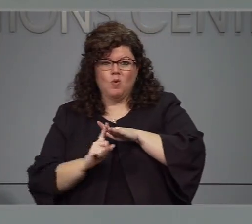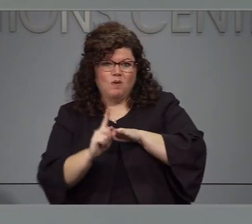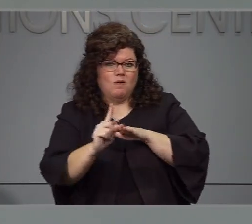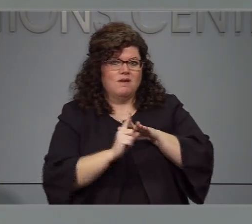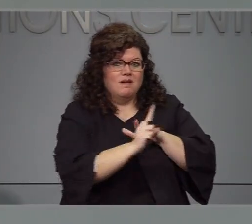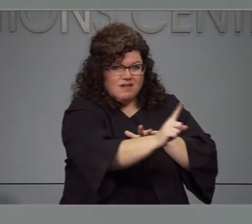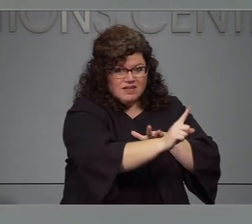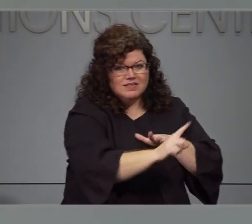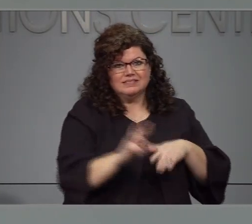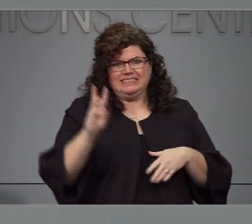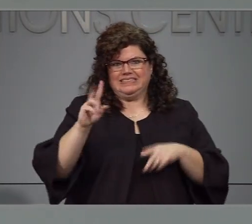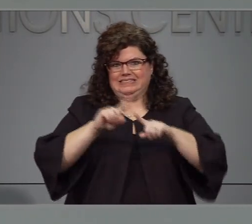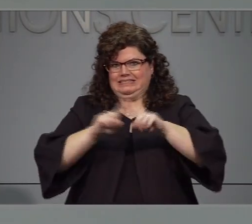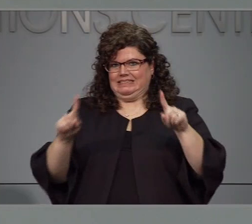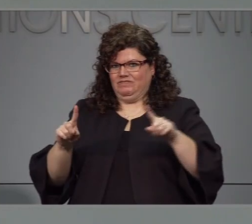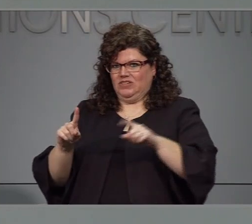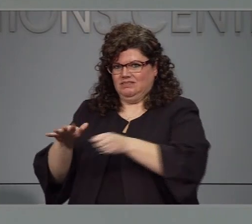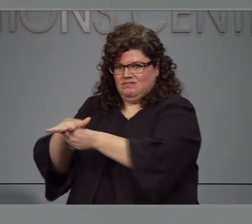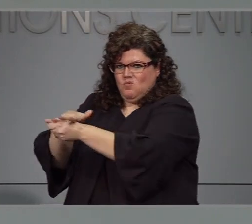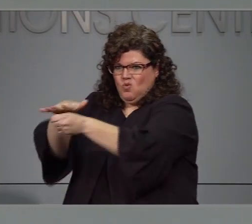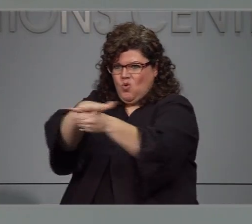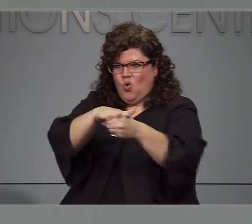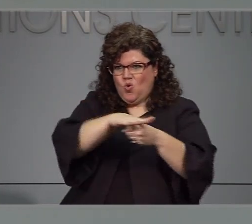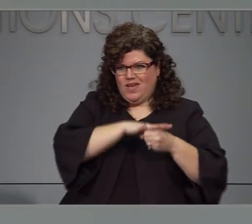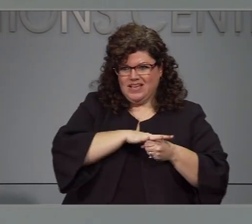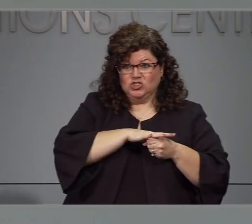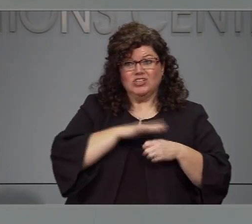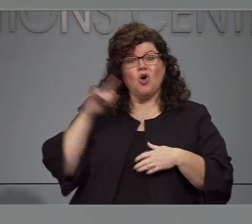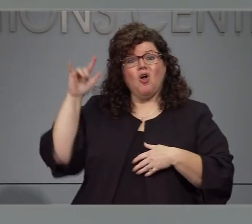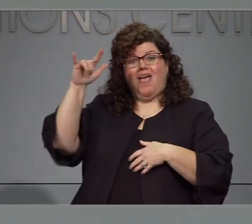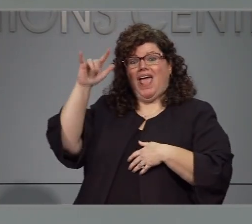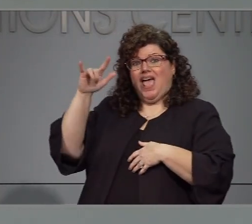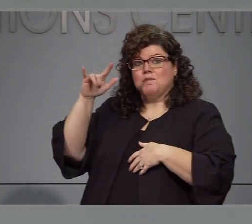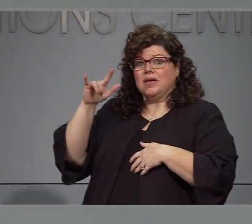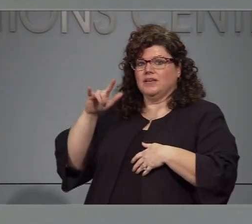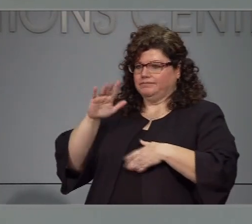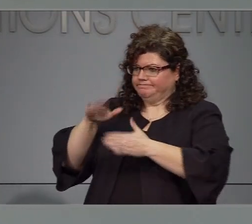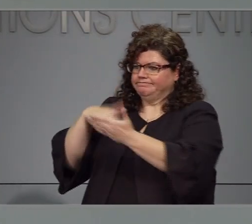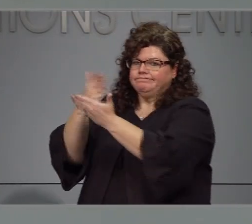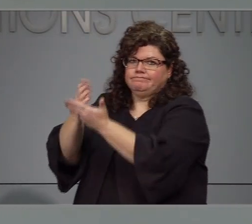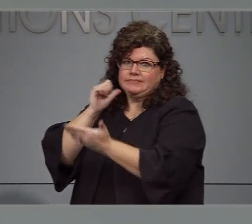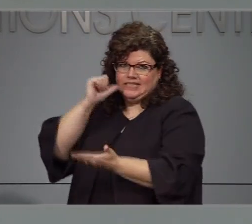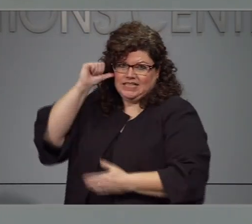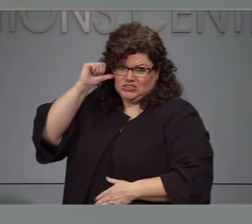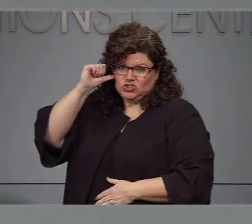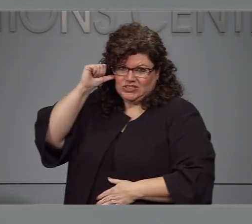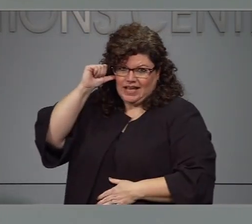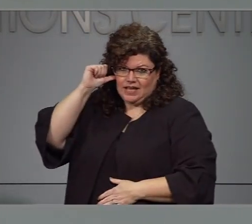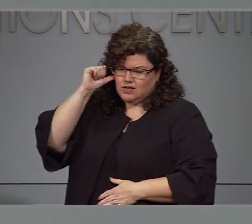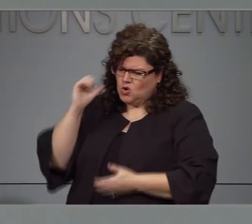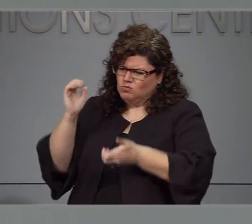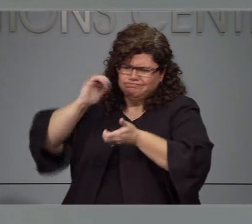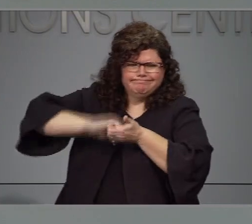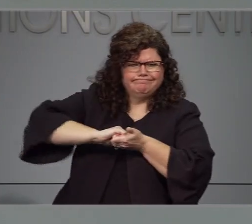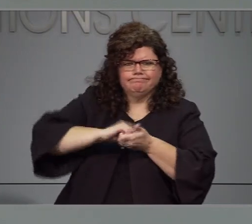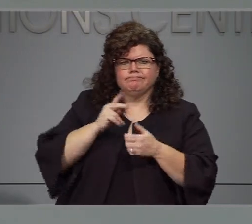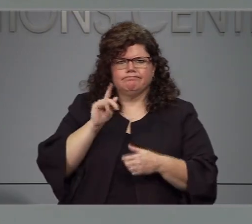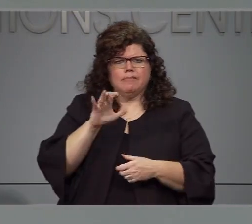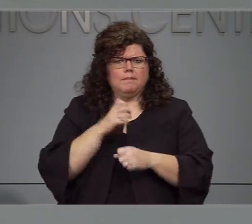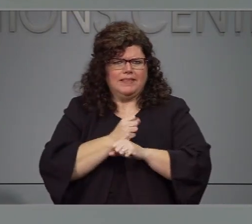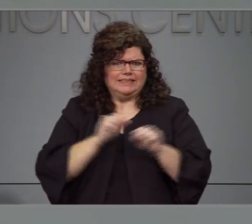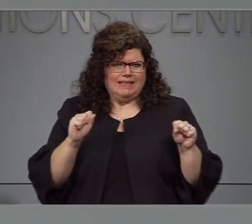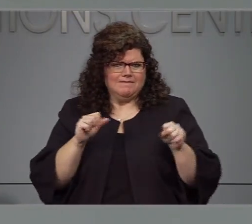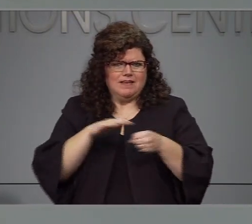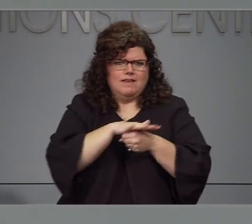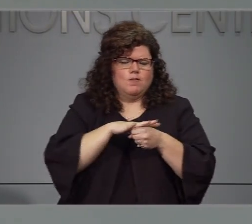locations, and our citizen soldiers and airmen deployed yesterday to integrate with our Department of Public Safety and